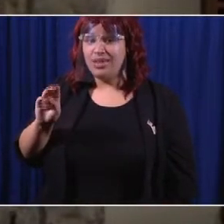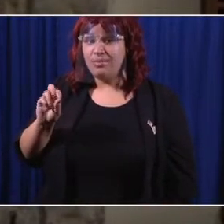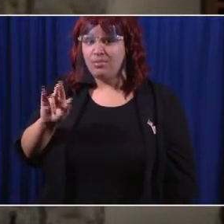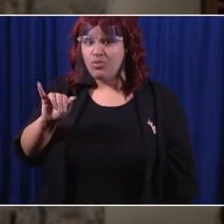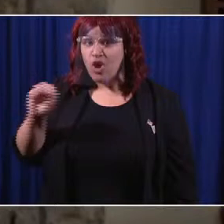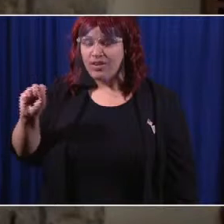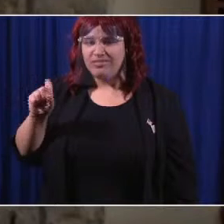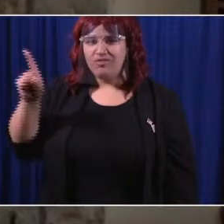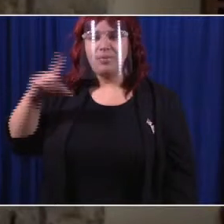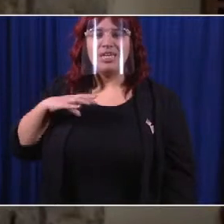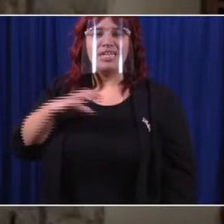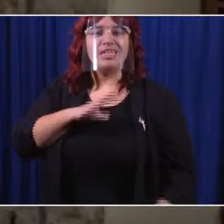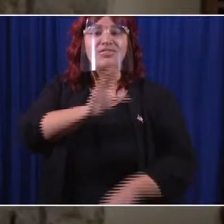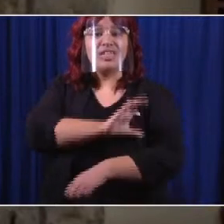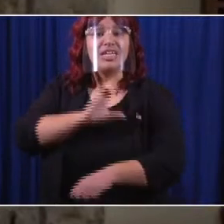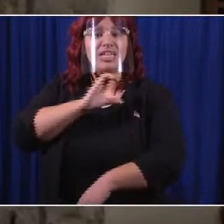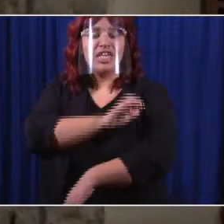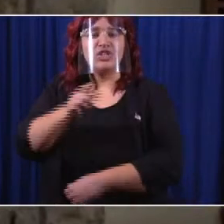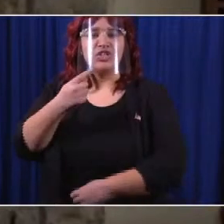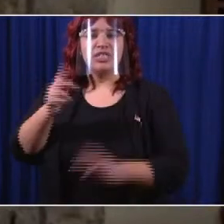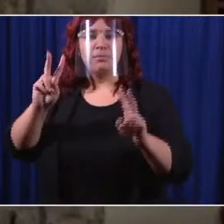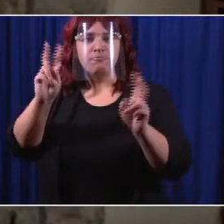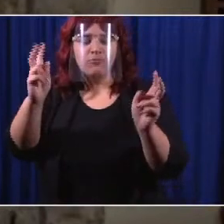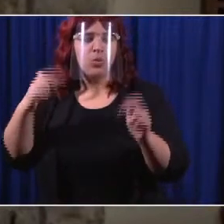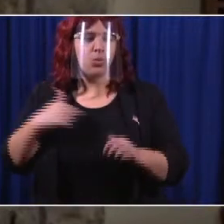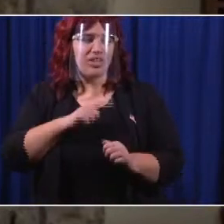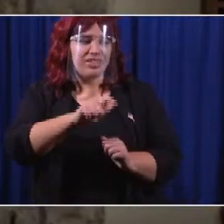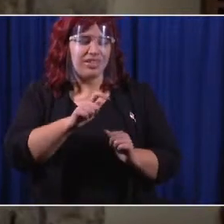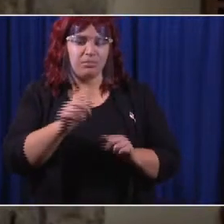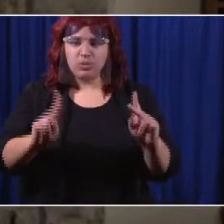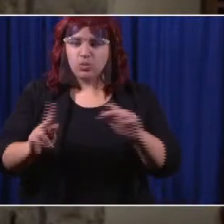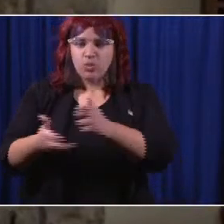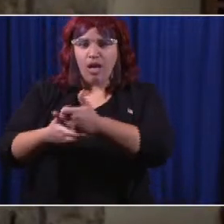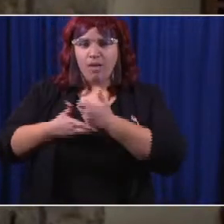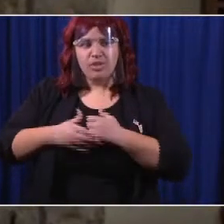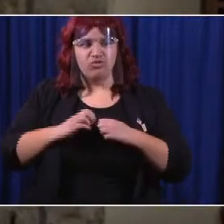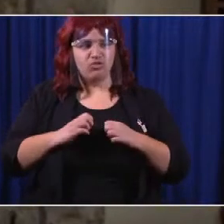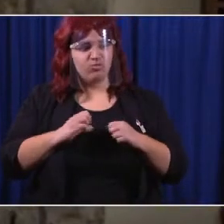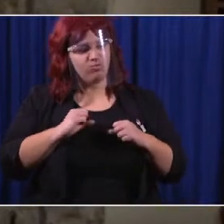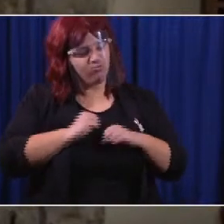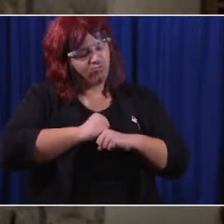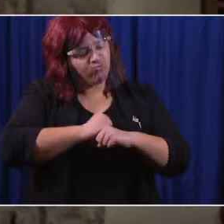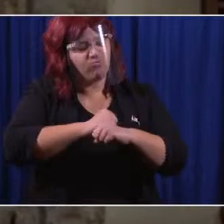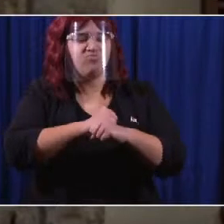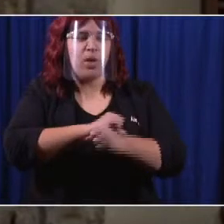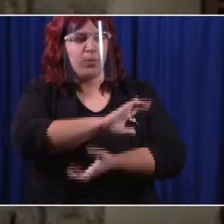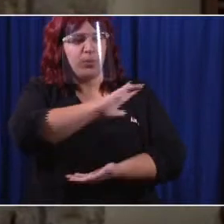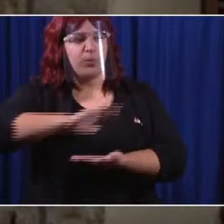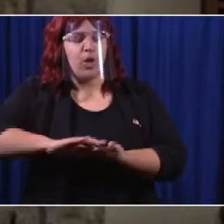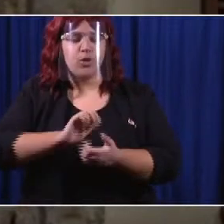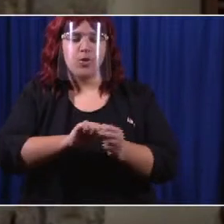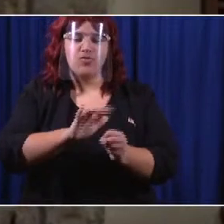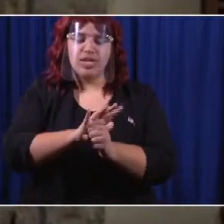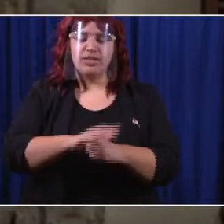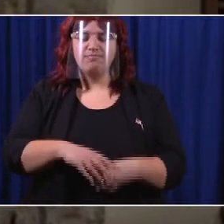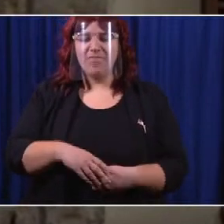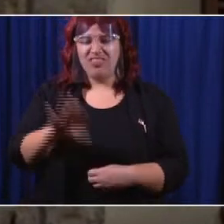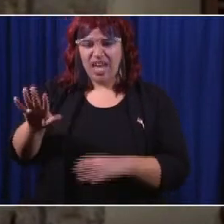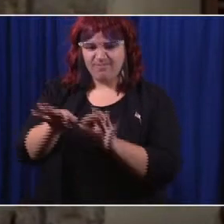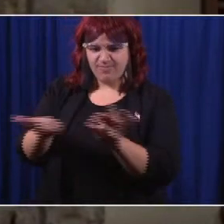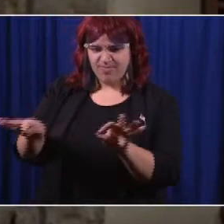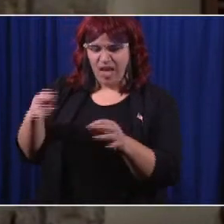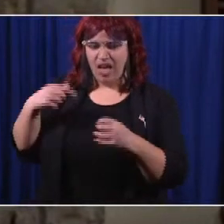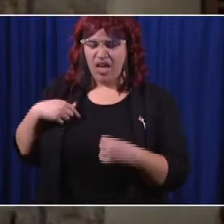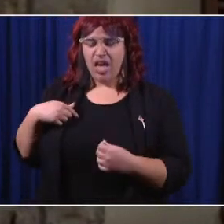we need the help of the people to fight this. So I've been thinking about that since you started taking questions. You say pull back